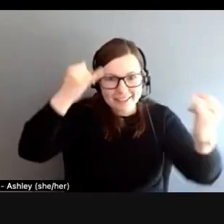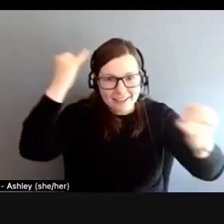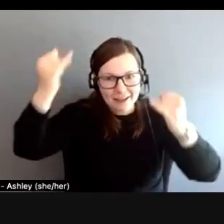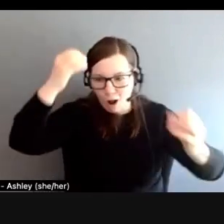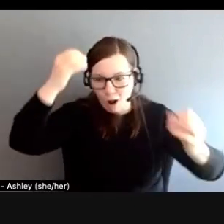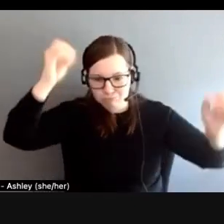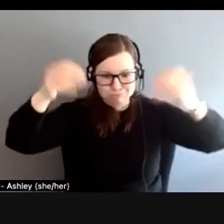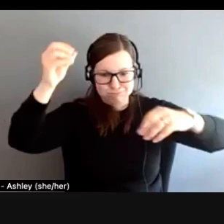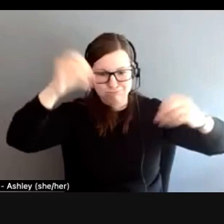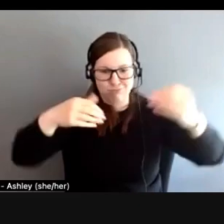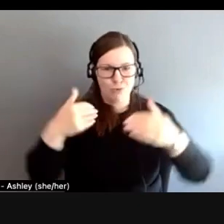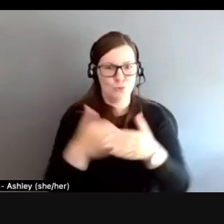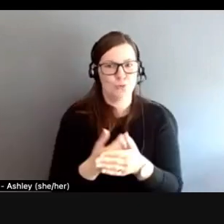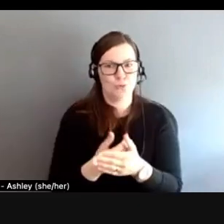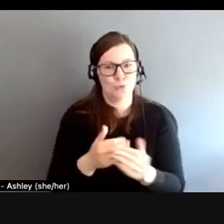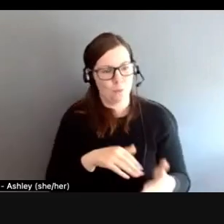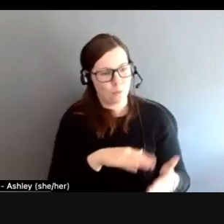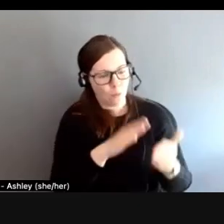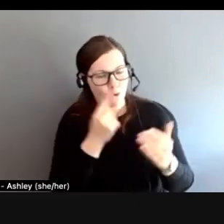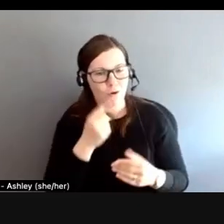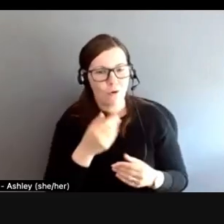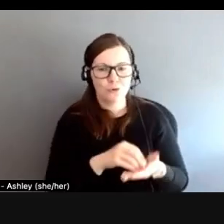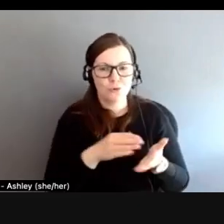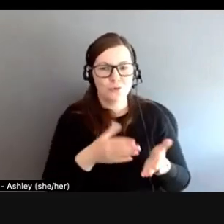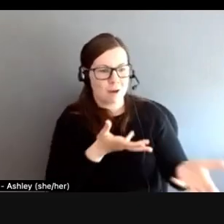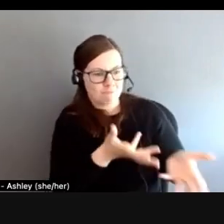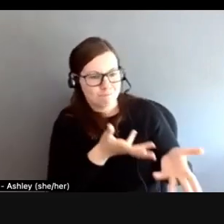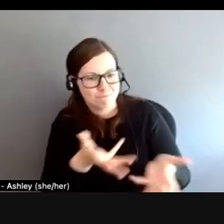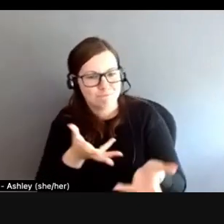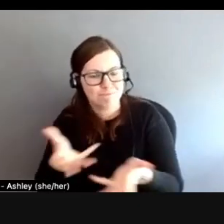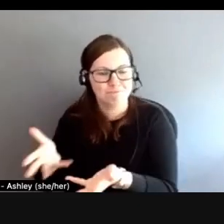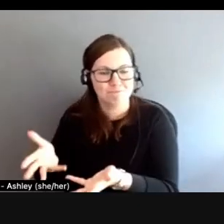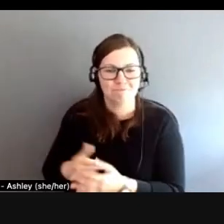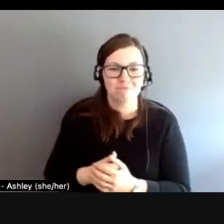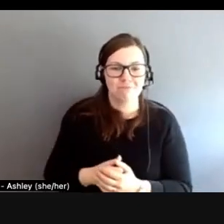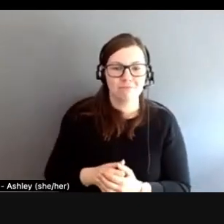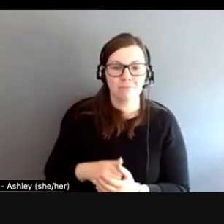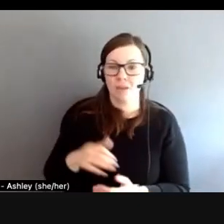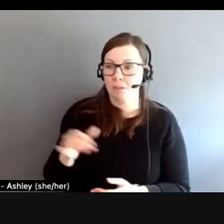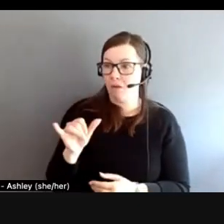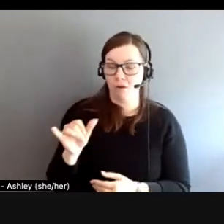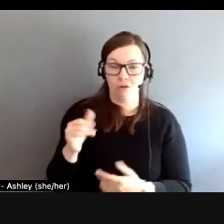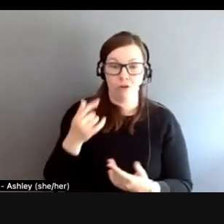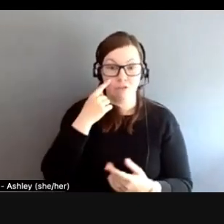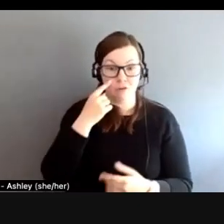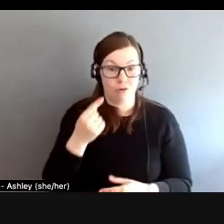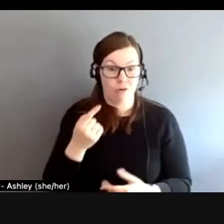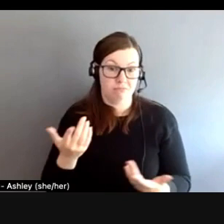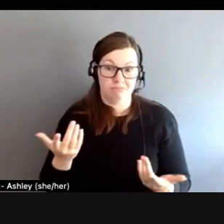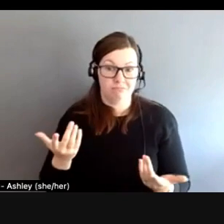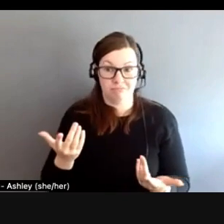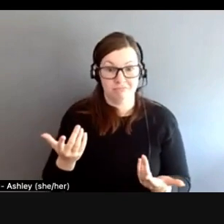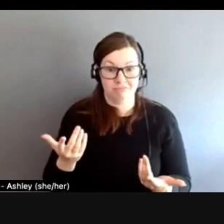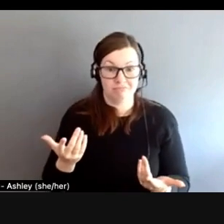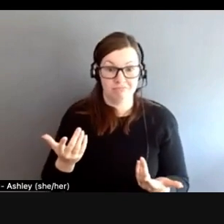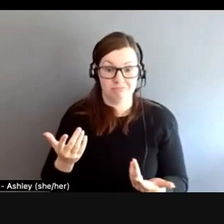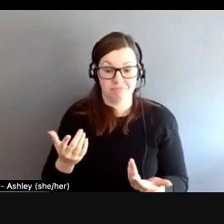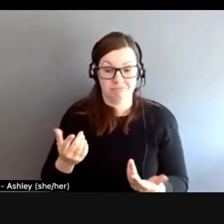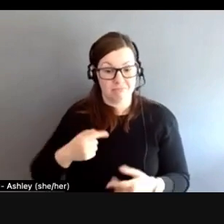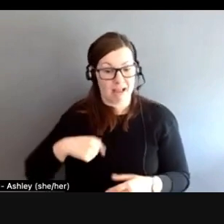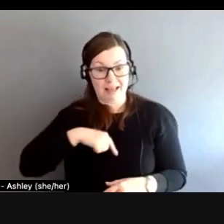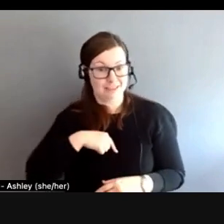engage learners and for us to just engage with our internet